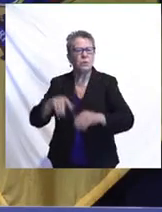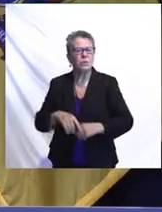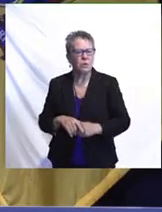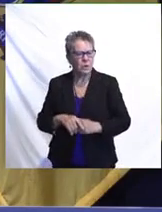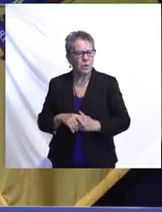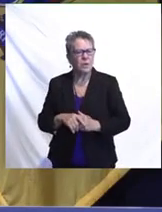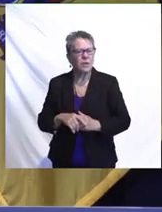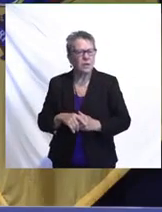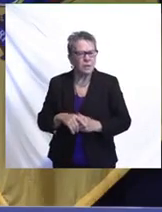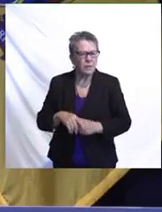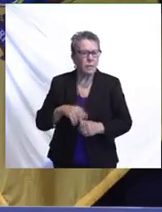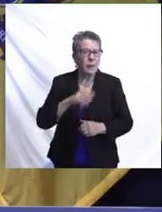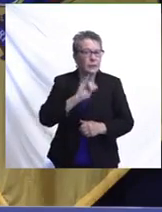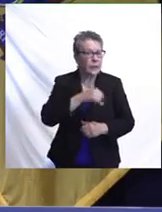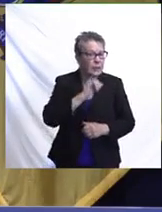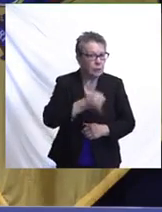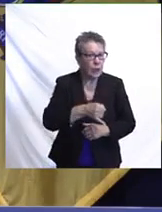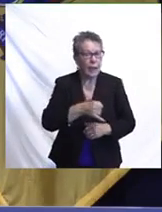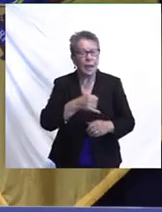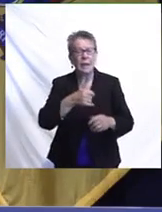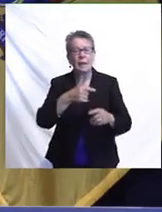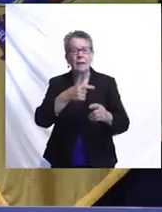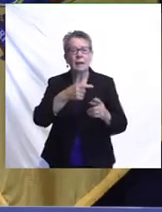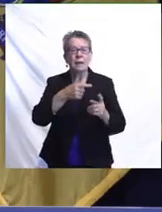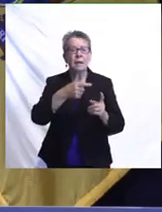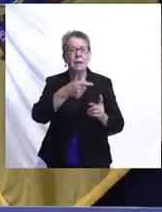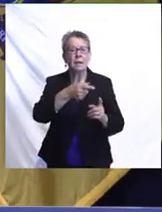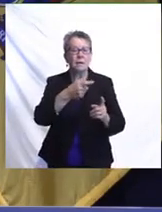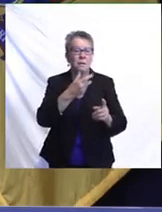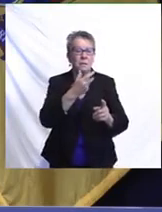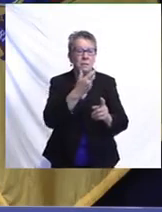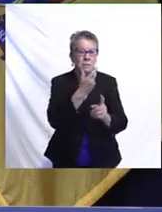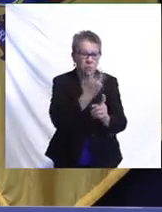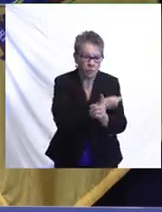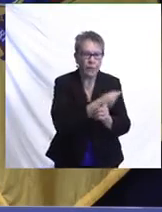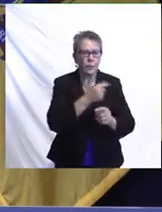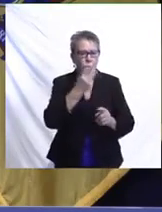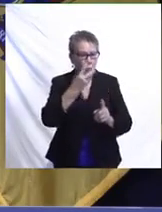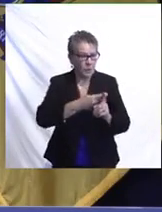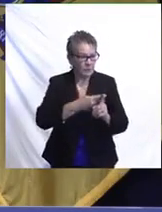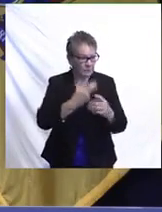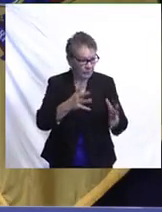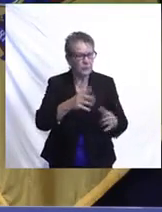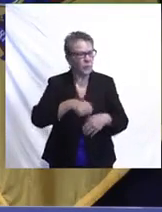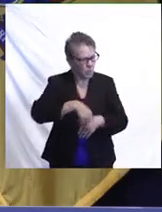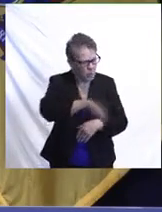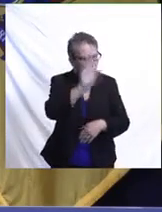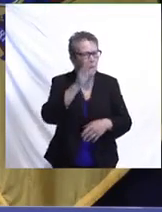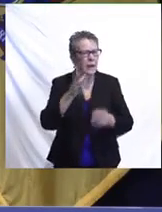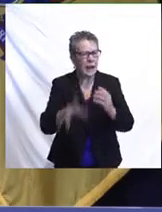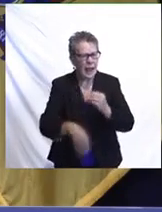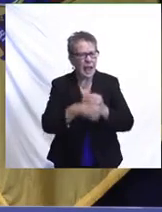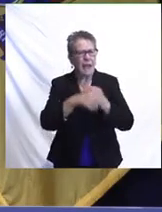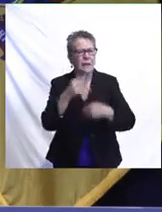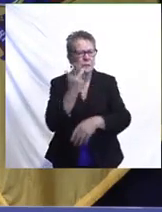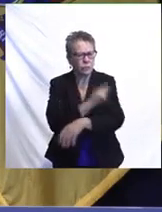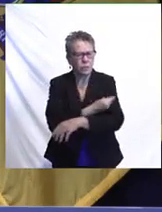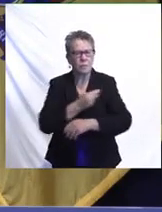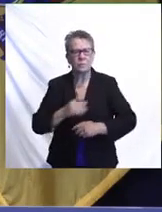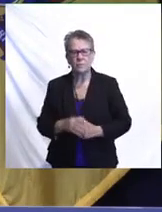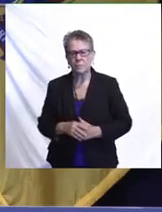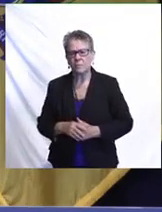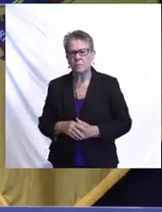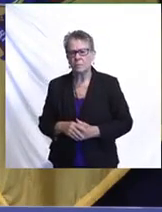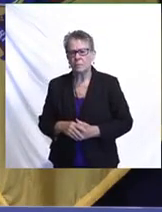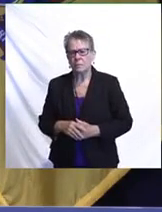So get at it, folks. One programming note, just due to some scheduling next week, I think we're going to end up doing